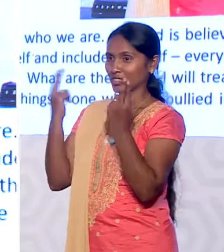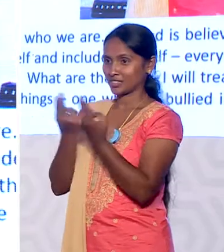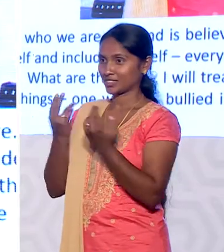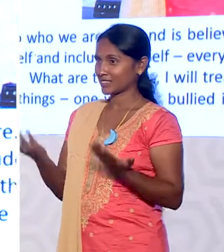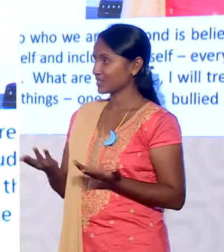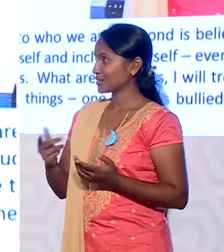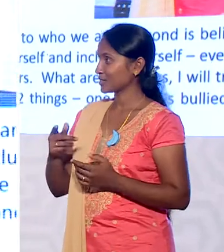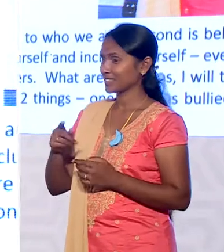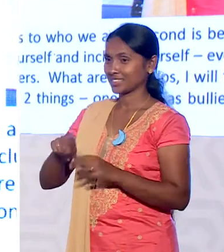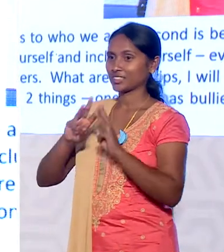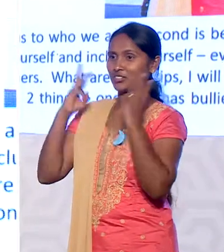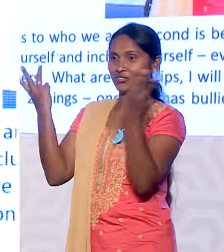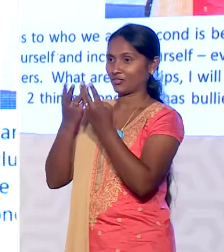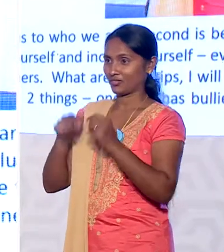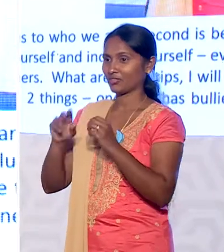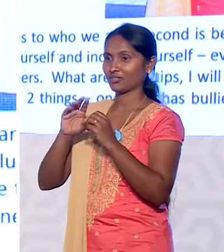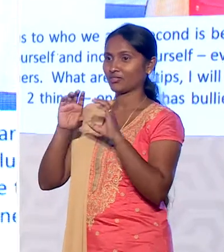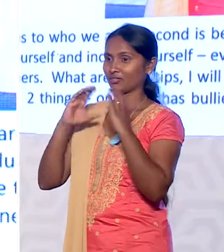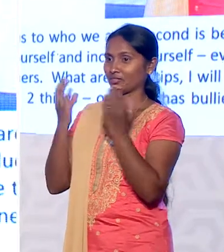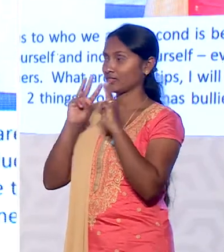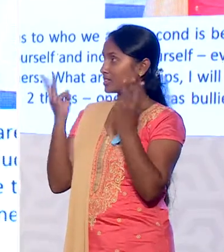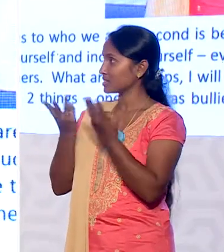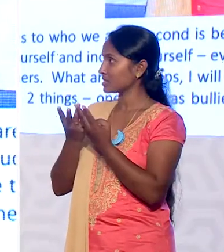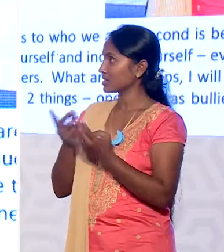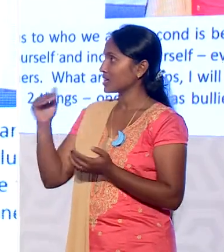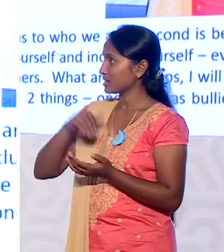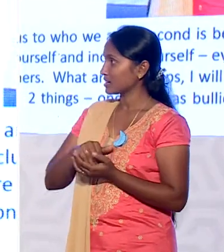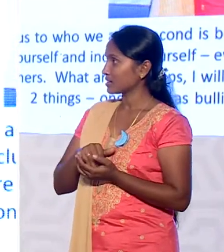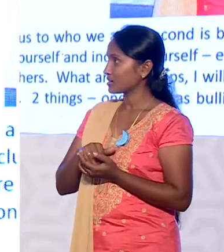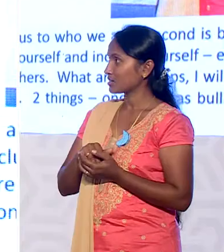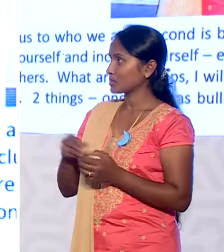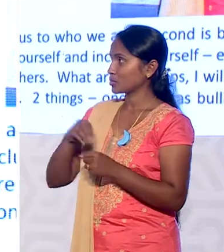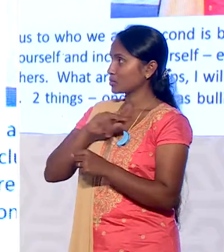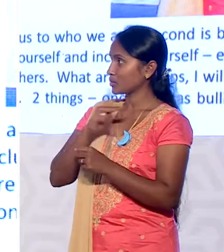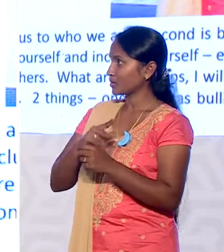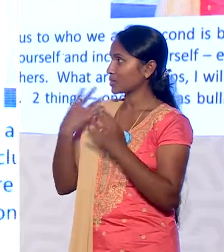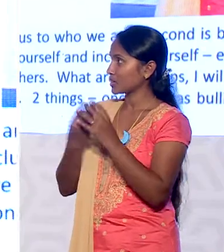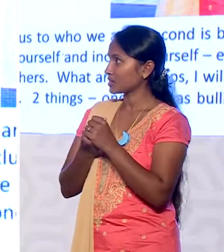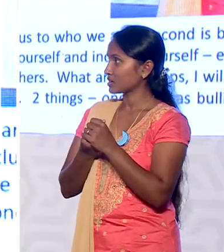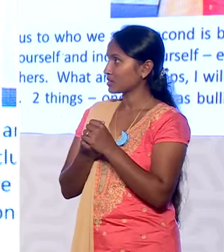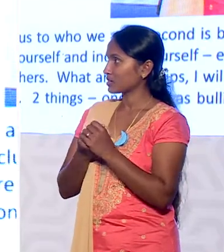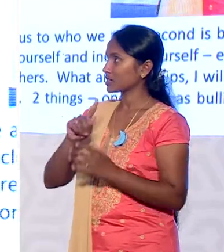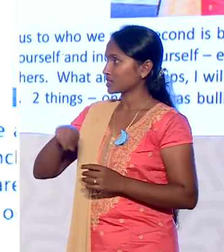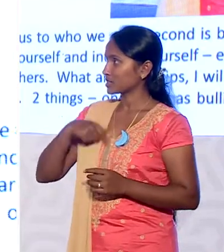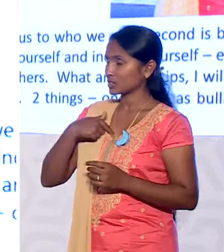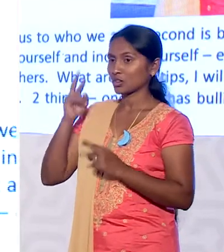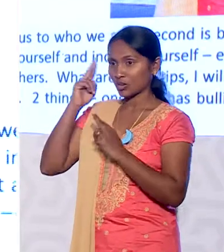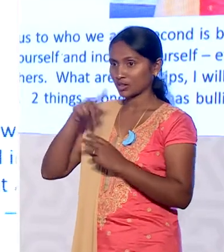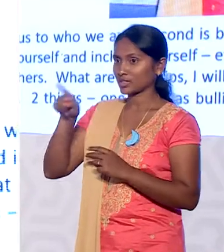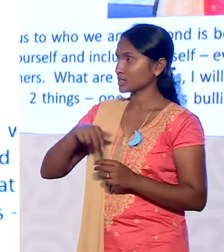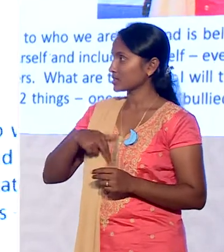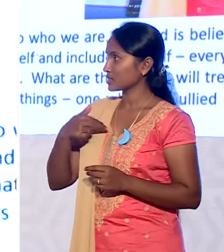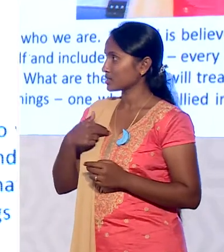places all around the world. But once again, the most bravest thing that you will do is own yourself as part of that